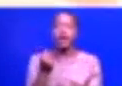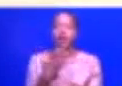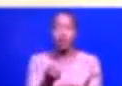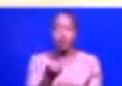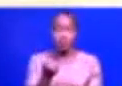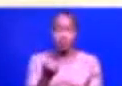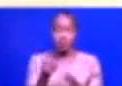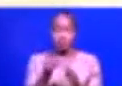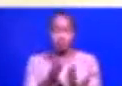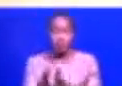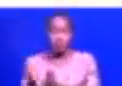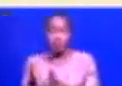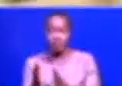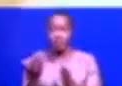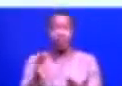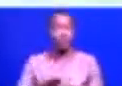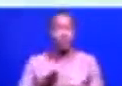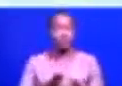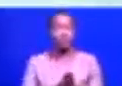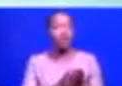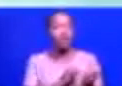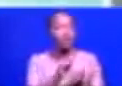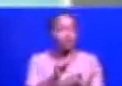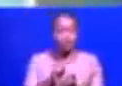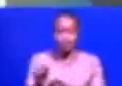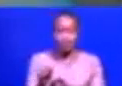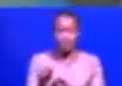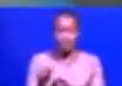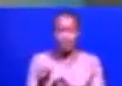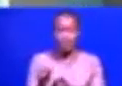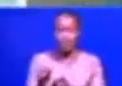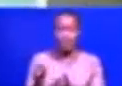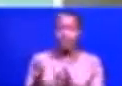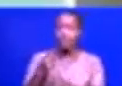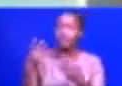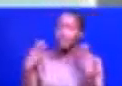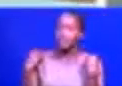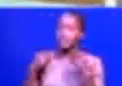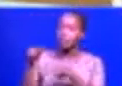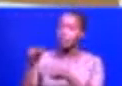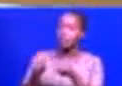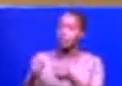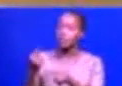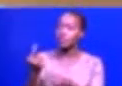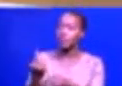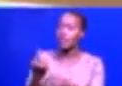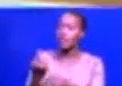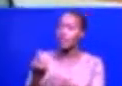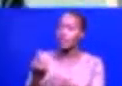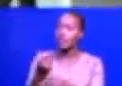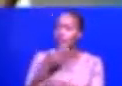women's. Yes, this Friday we take on to the first game of the Division 1 men at 6 p.m.